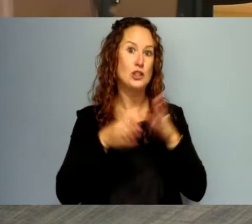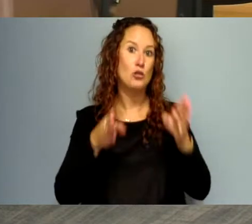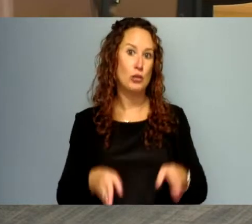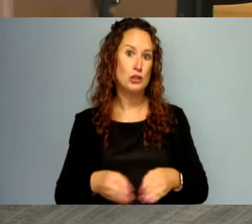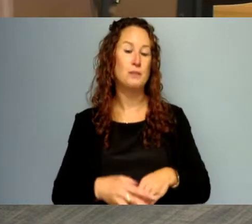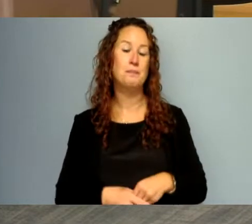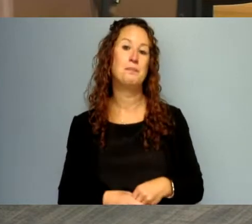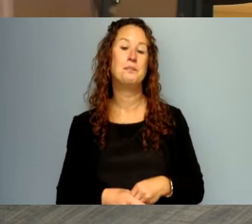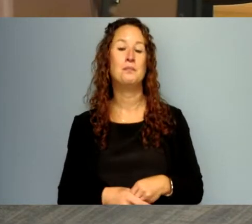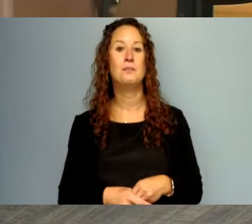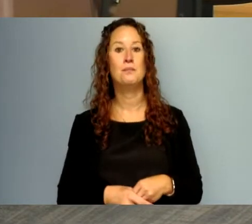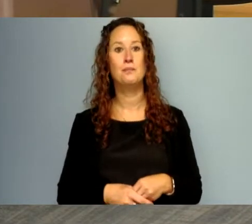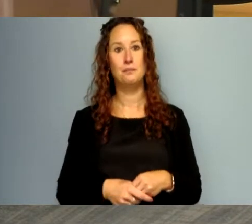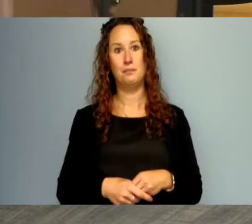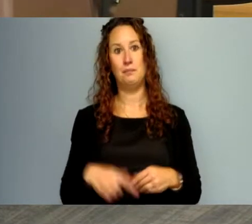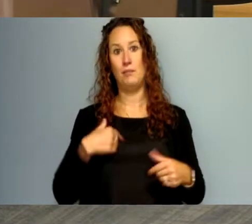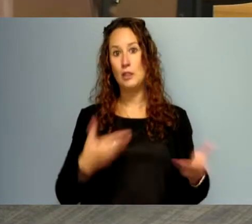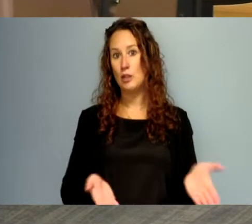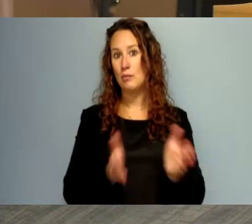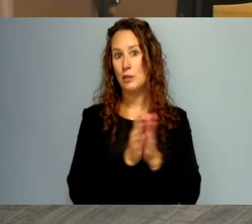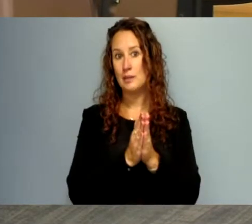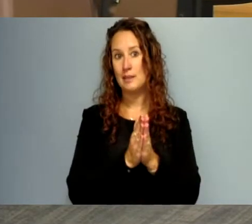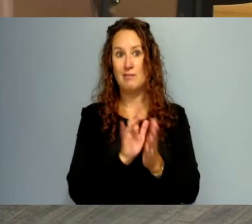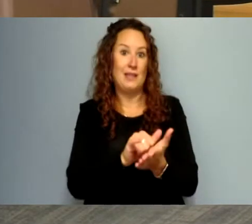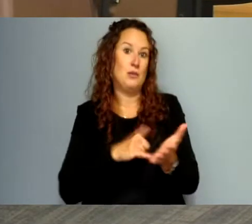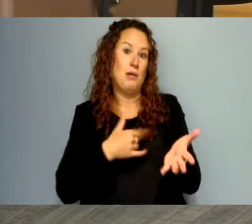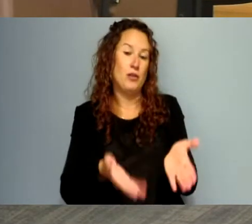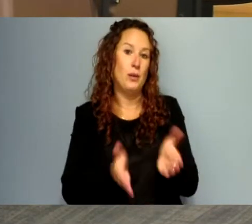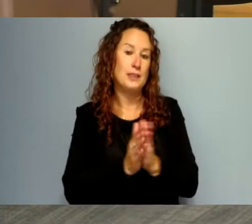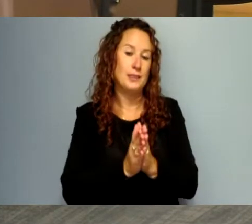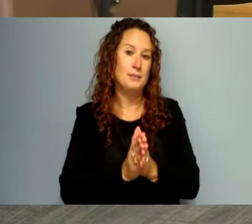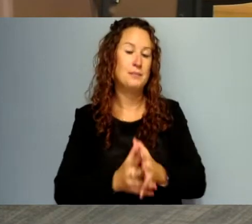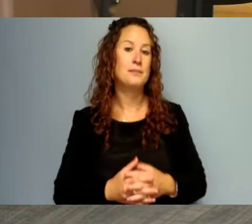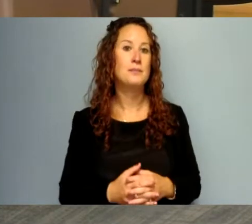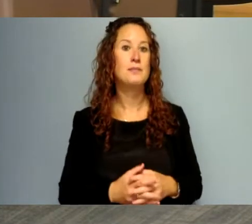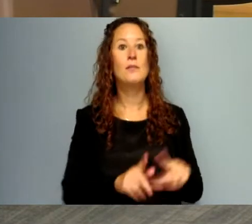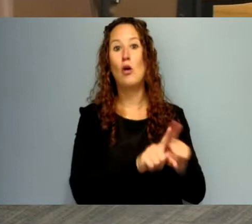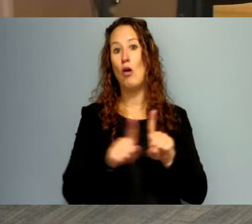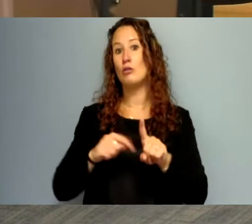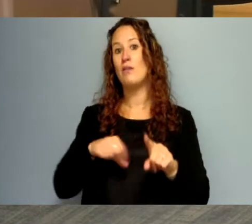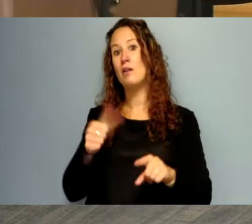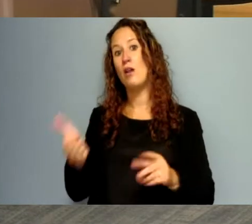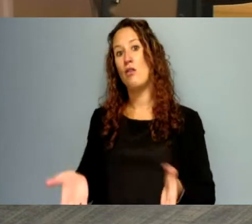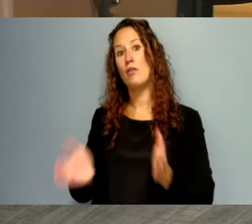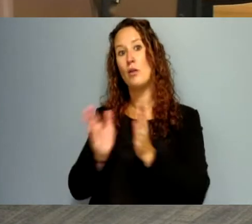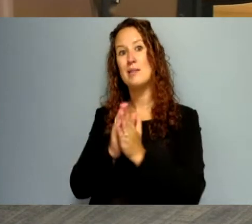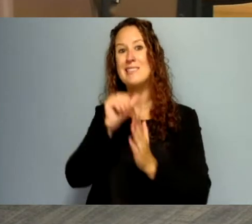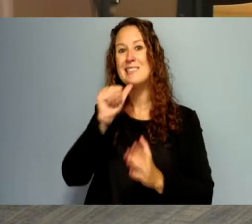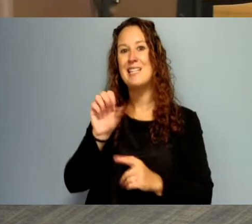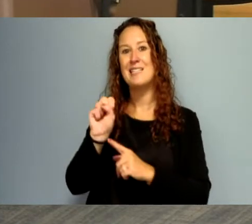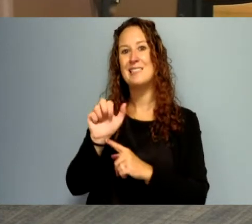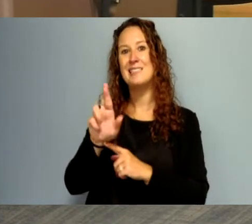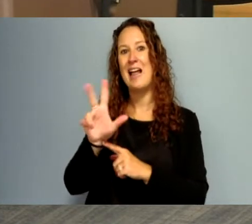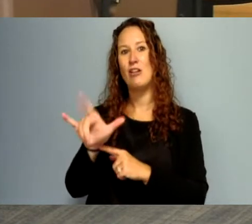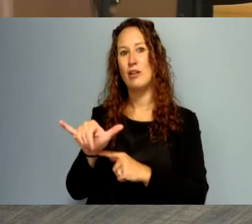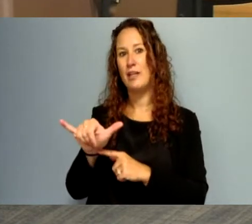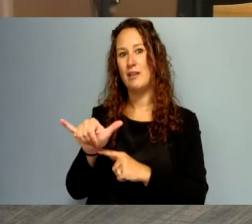So I request, that's what I'm requesting. I also have a request that is not a salary board